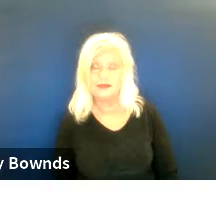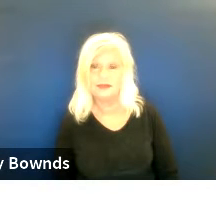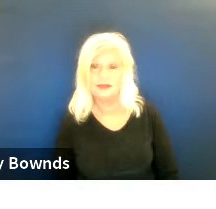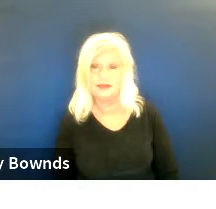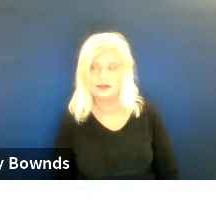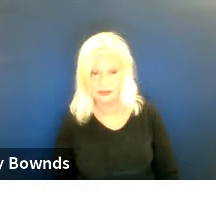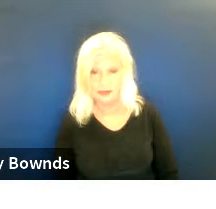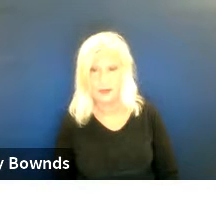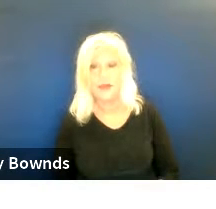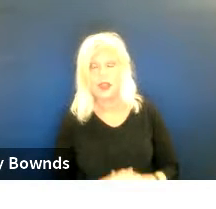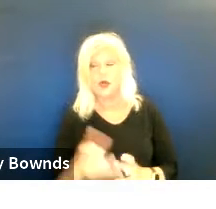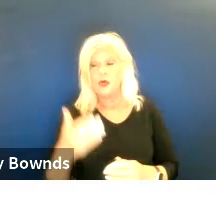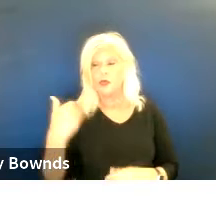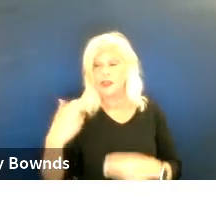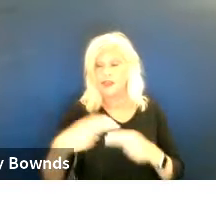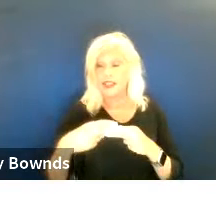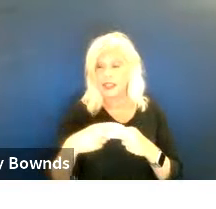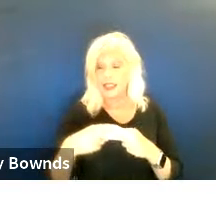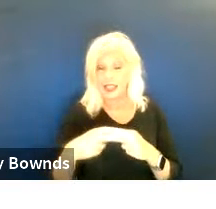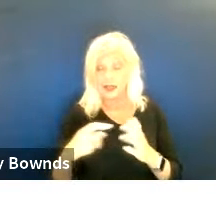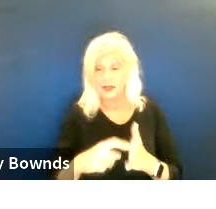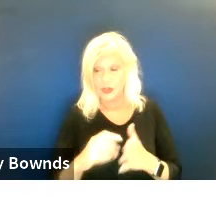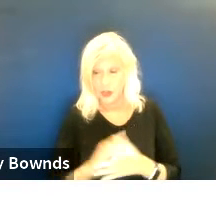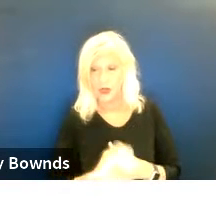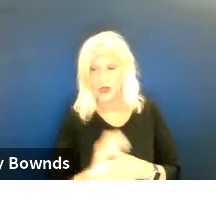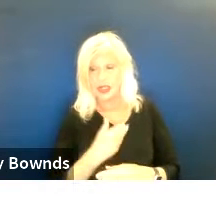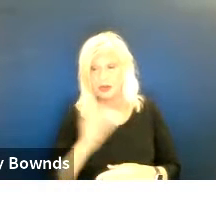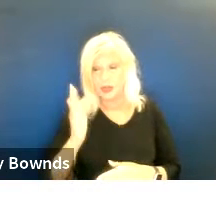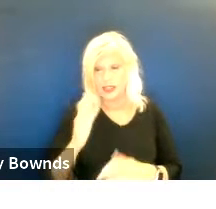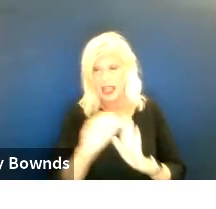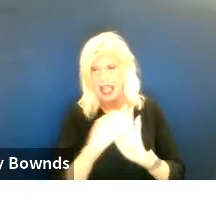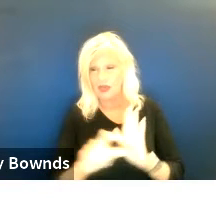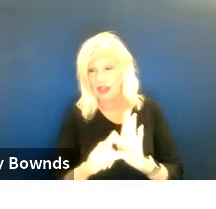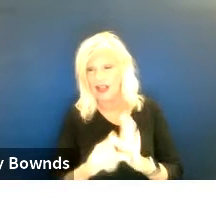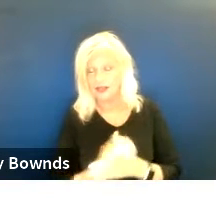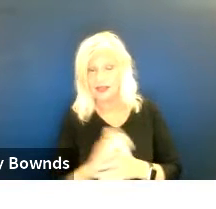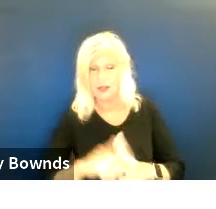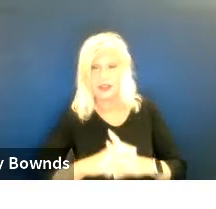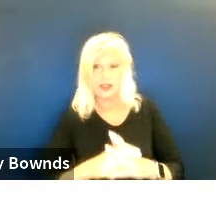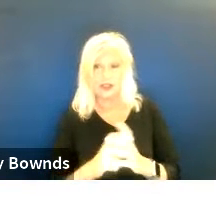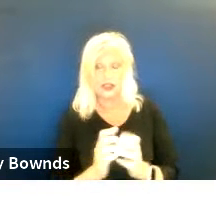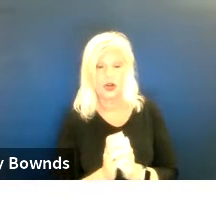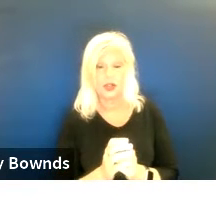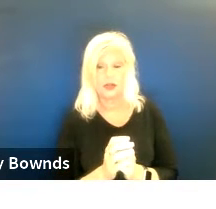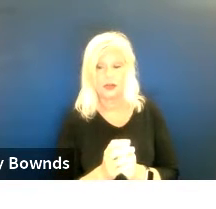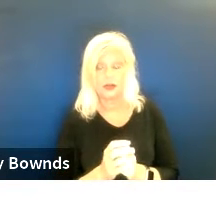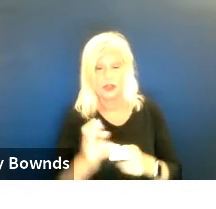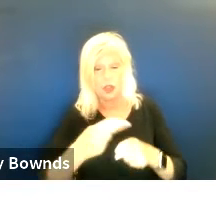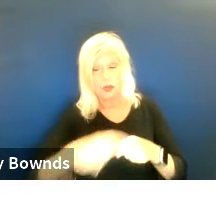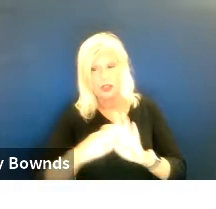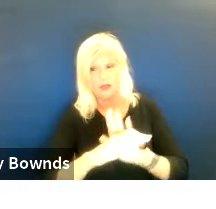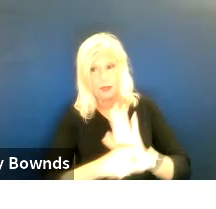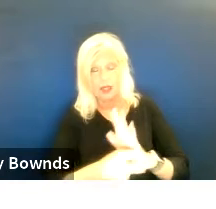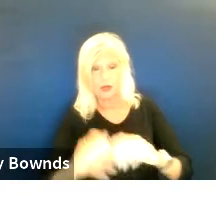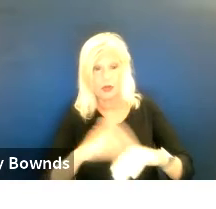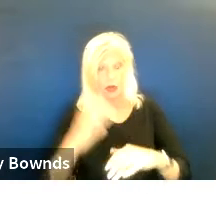Okay, so in the previous slides, it shows the outline of our presentation, and I'm going to start just by giving a brief background on the